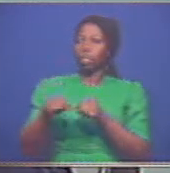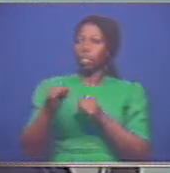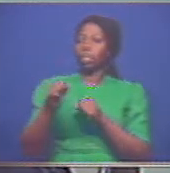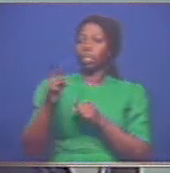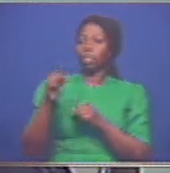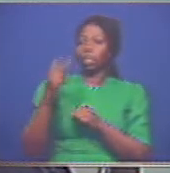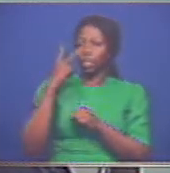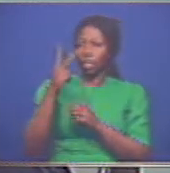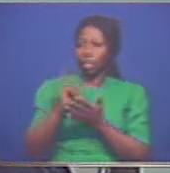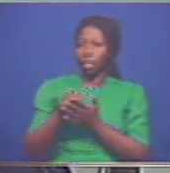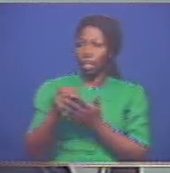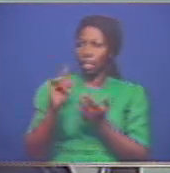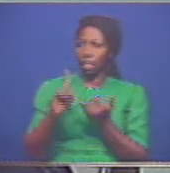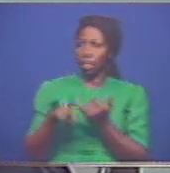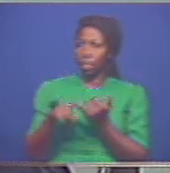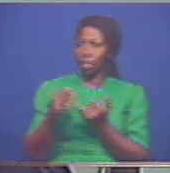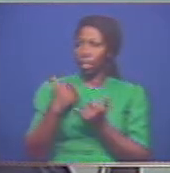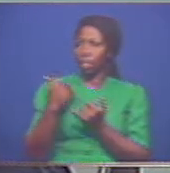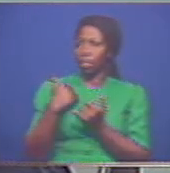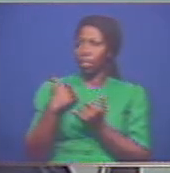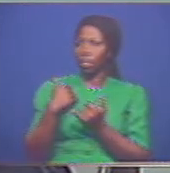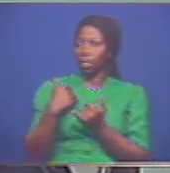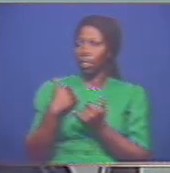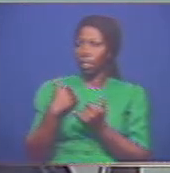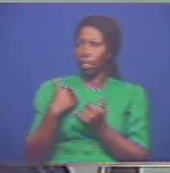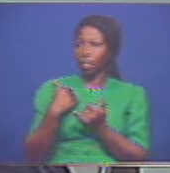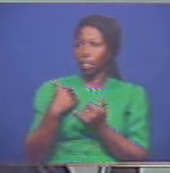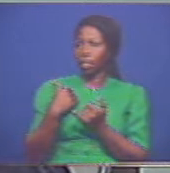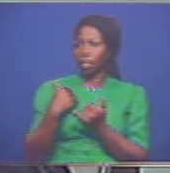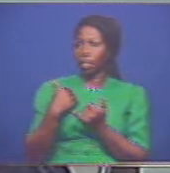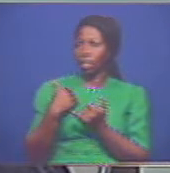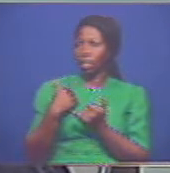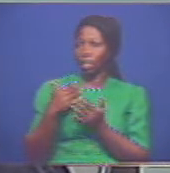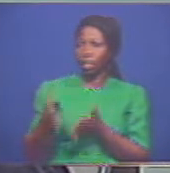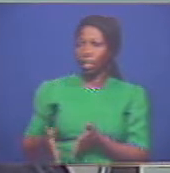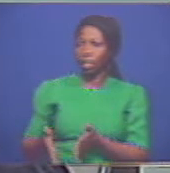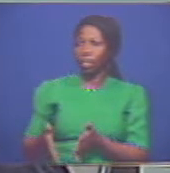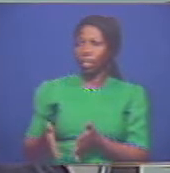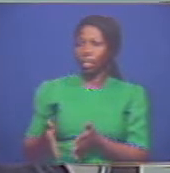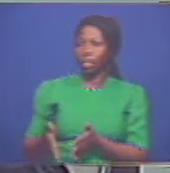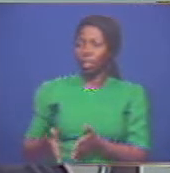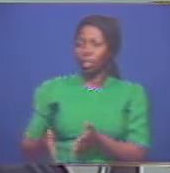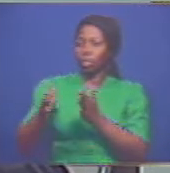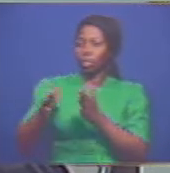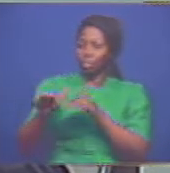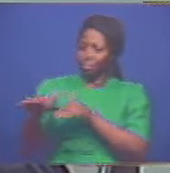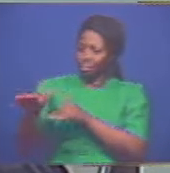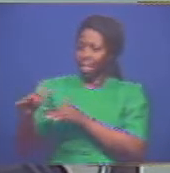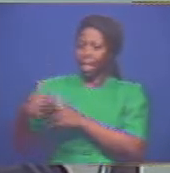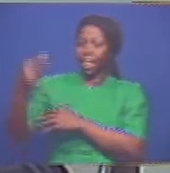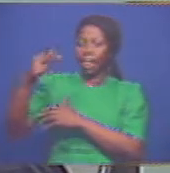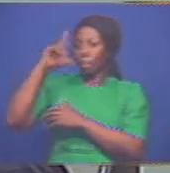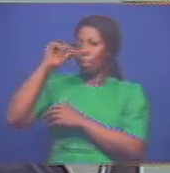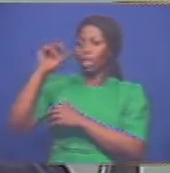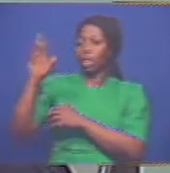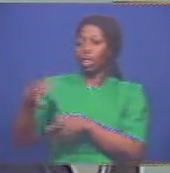one, there's a headache of traffic jam is quite high. Mombasa Road and other